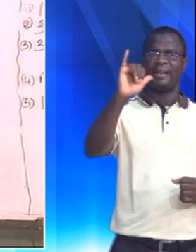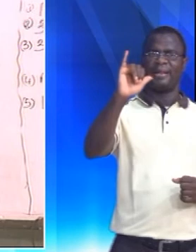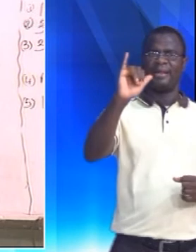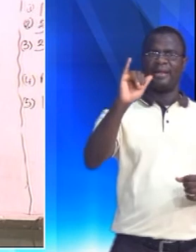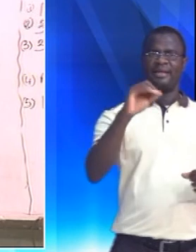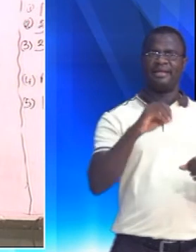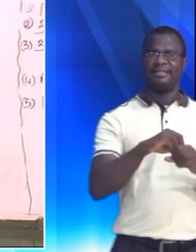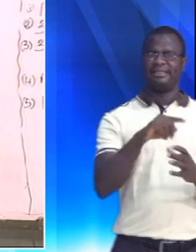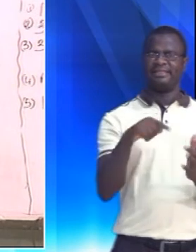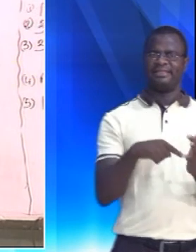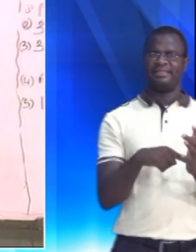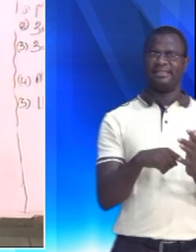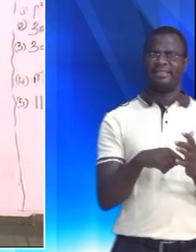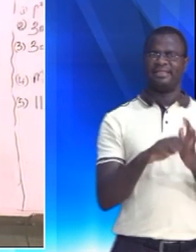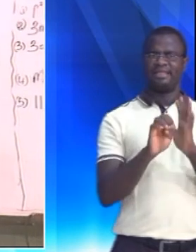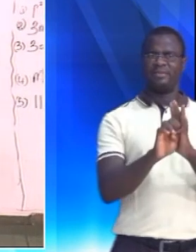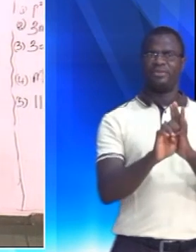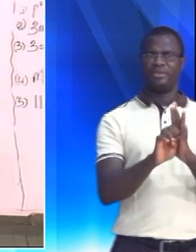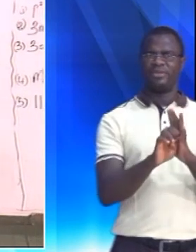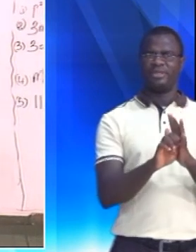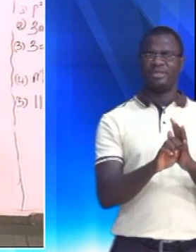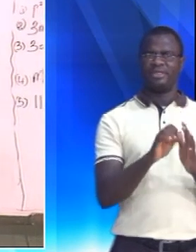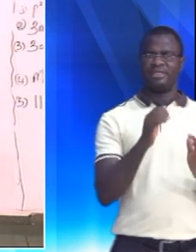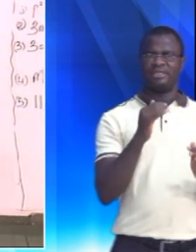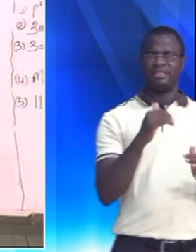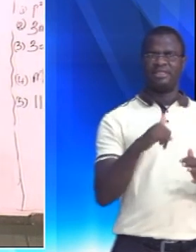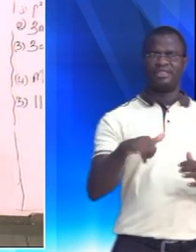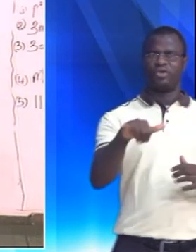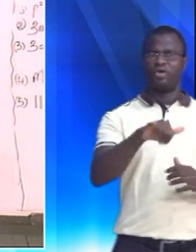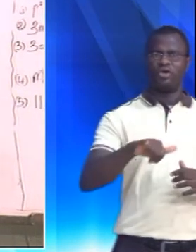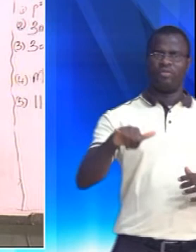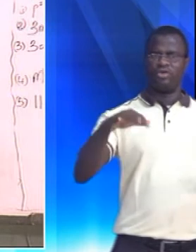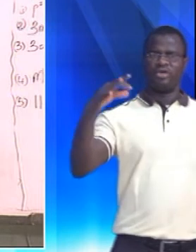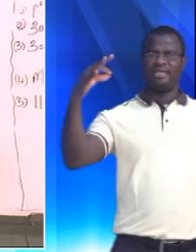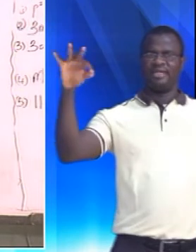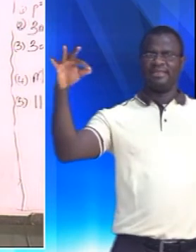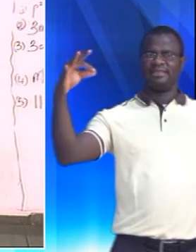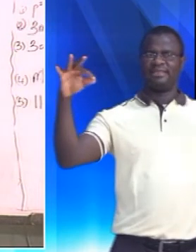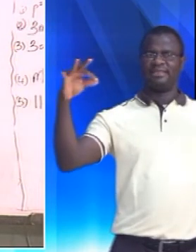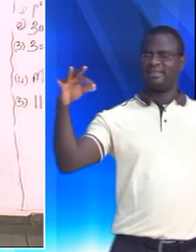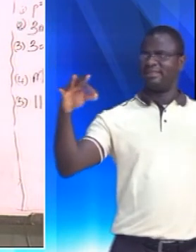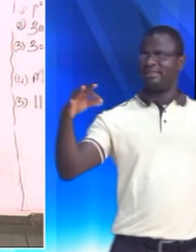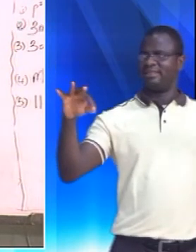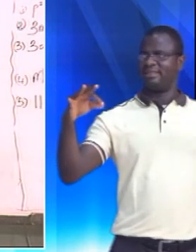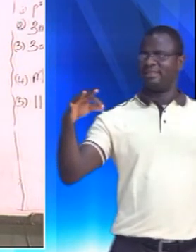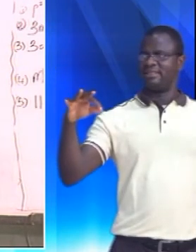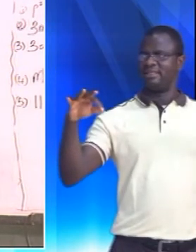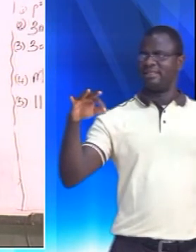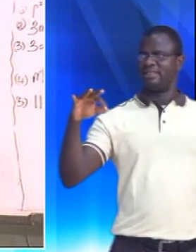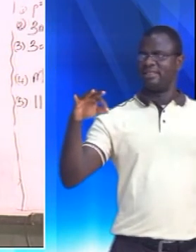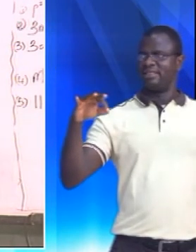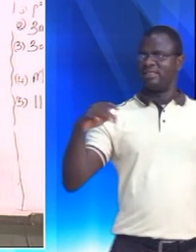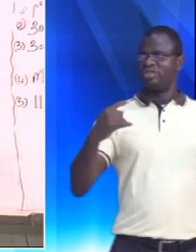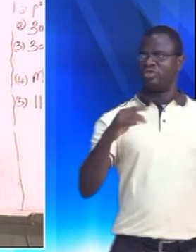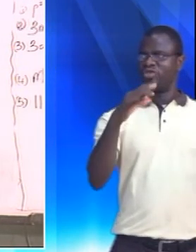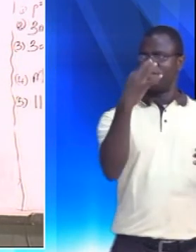the exponents are x and y. So here we are going to have 19 raised